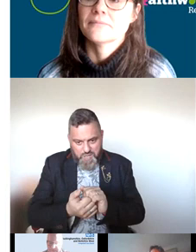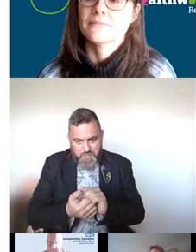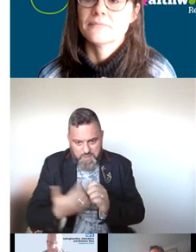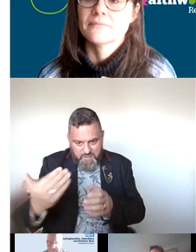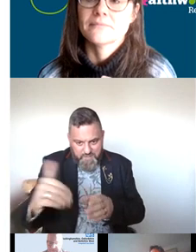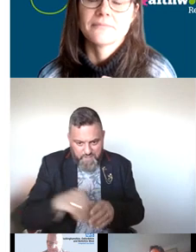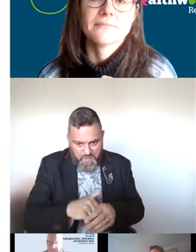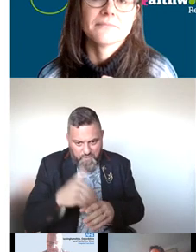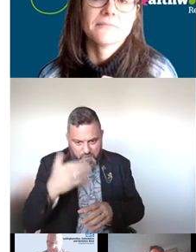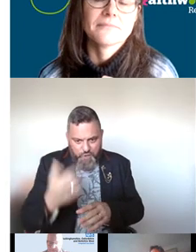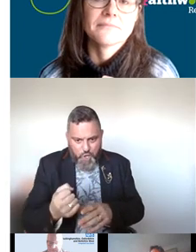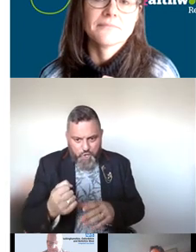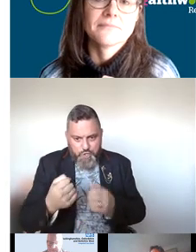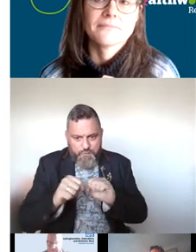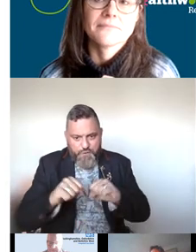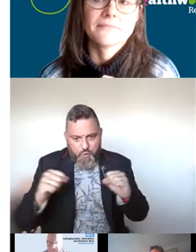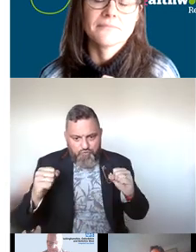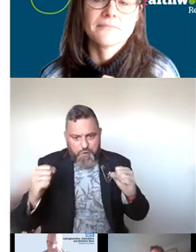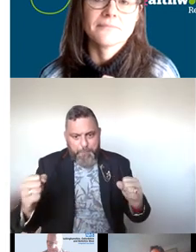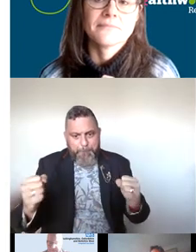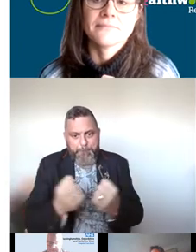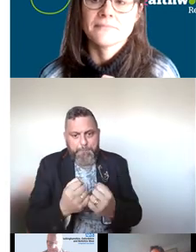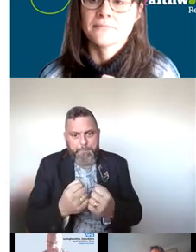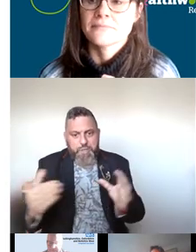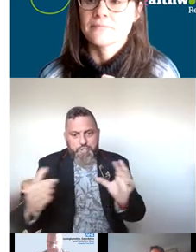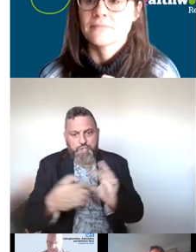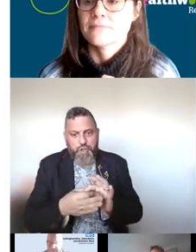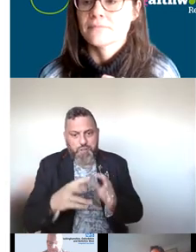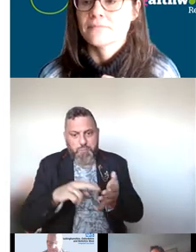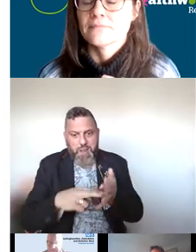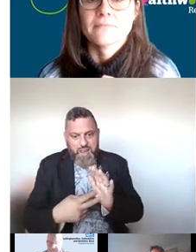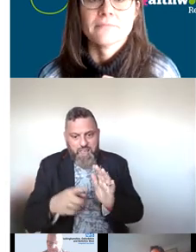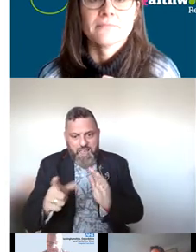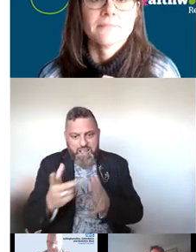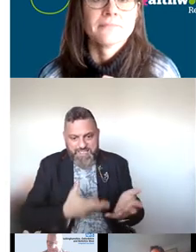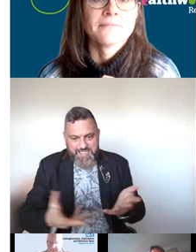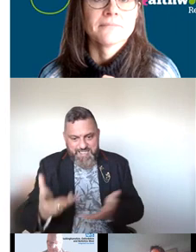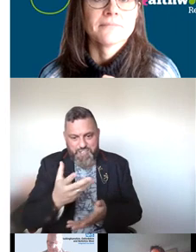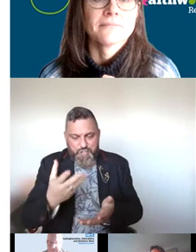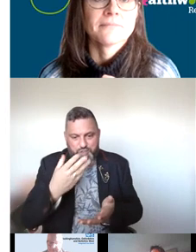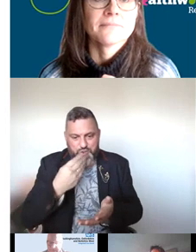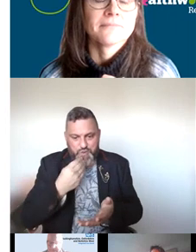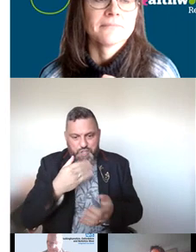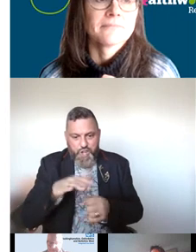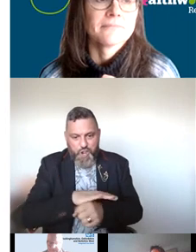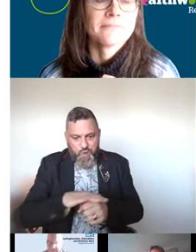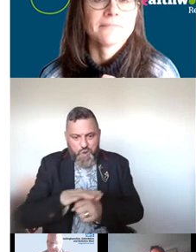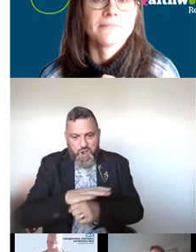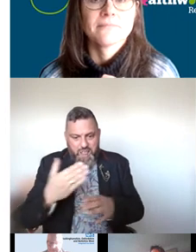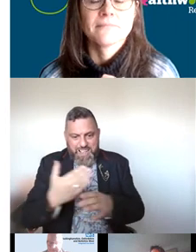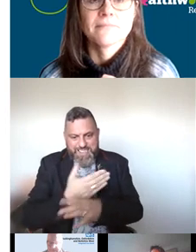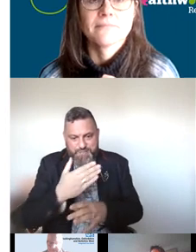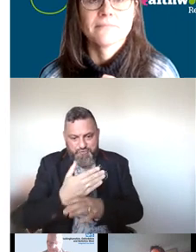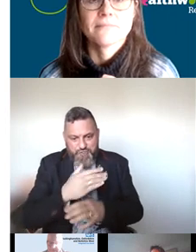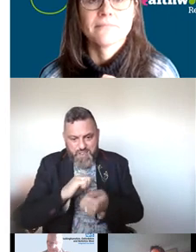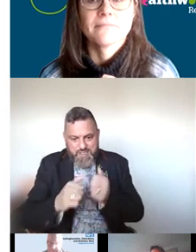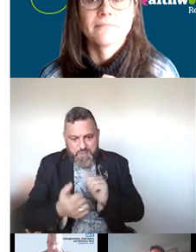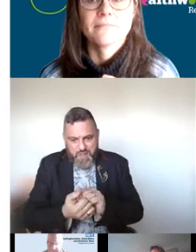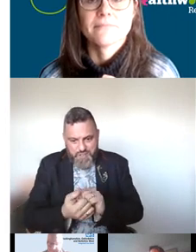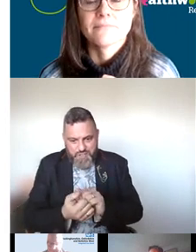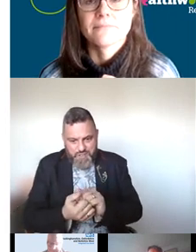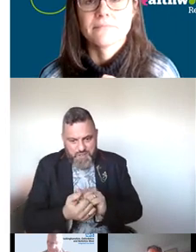we have joint planning and discussion using local enterprise partnerships. From a public health point of view,